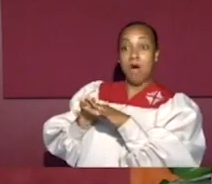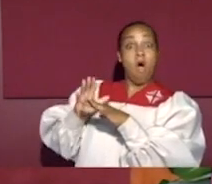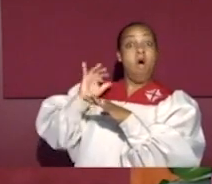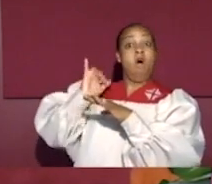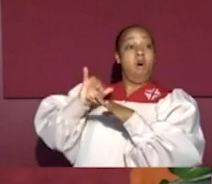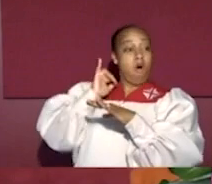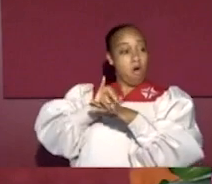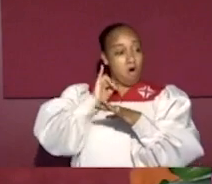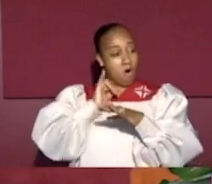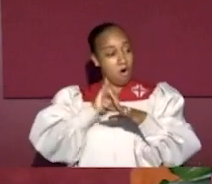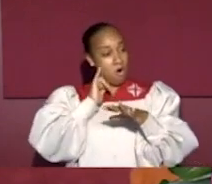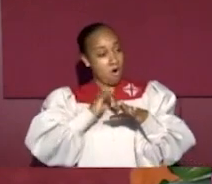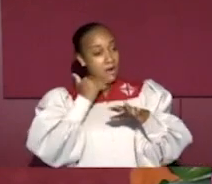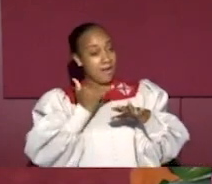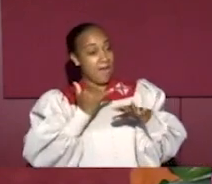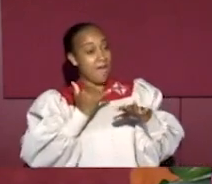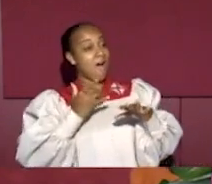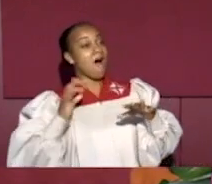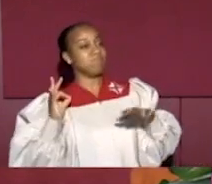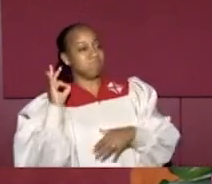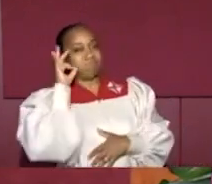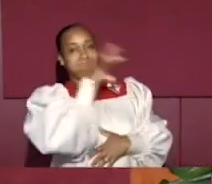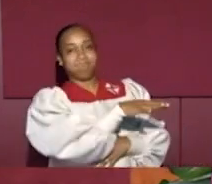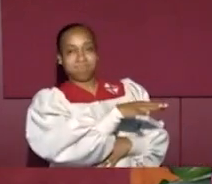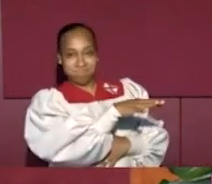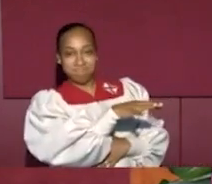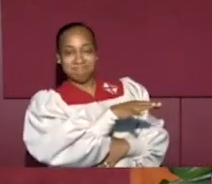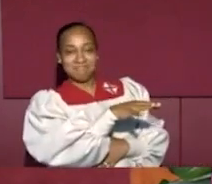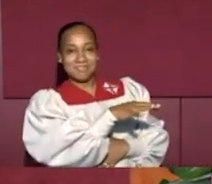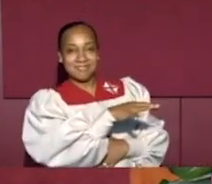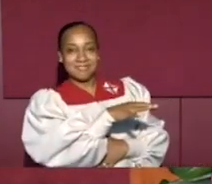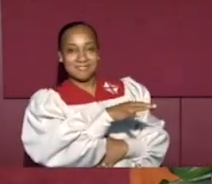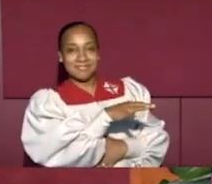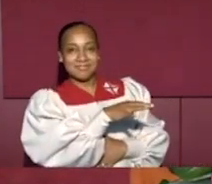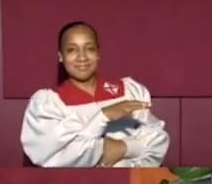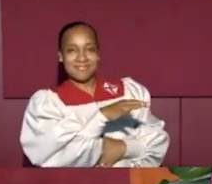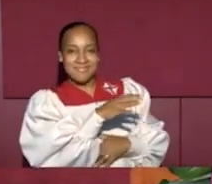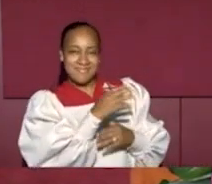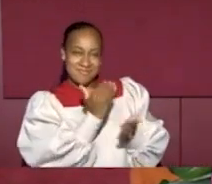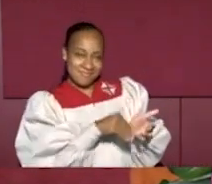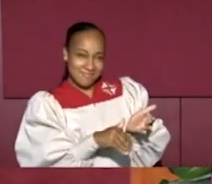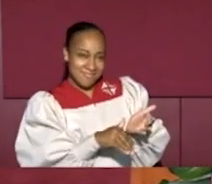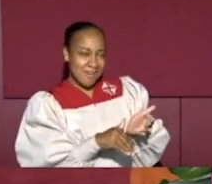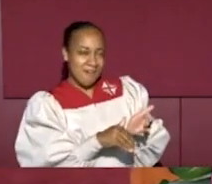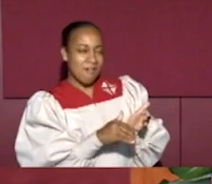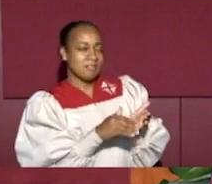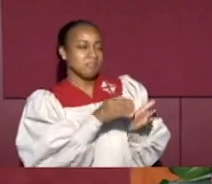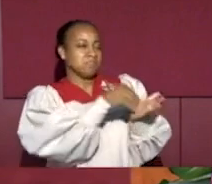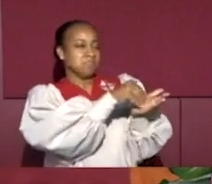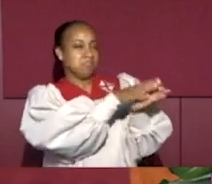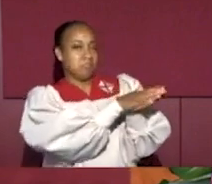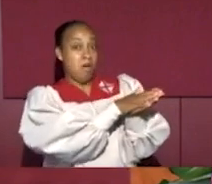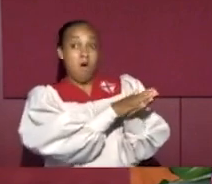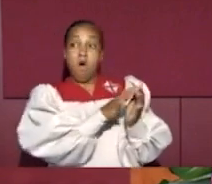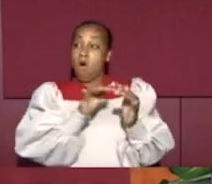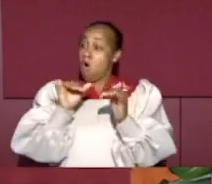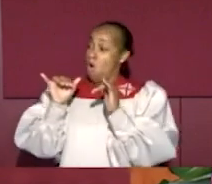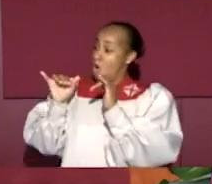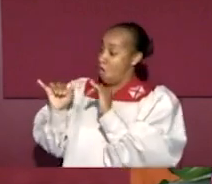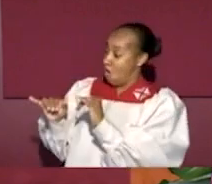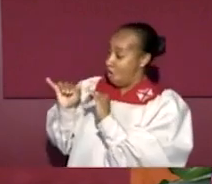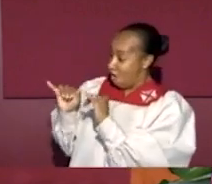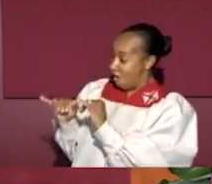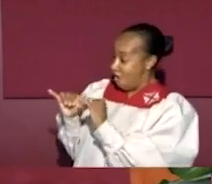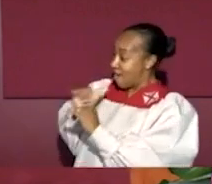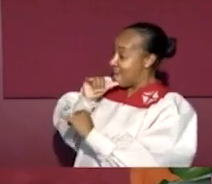Well, now that you have ended with that, then I just want to come back and just restate one more time for the record. Oh, now it's not an